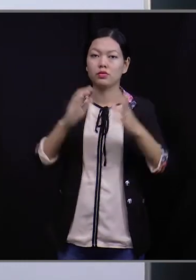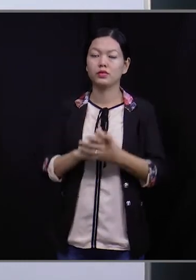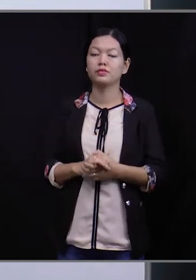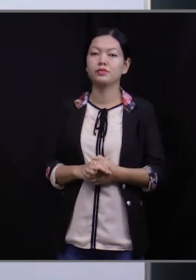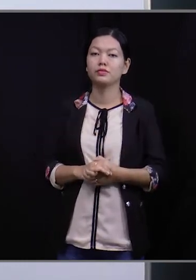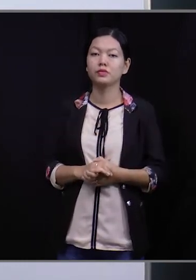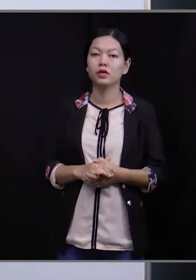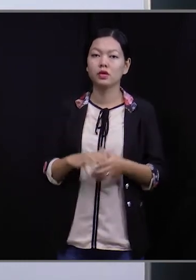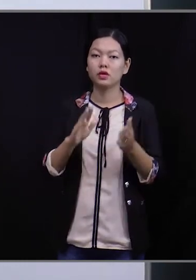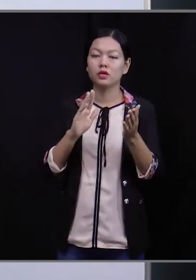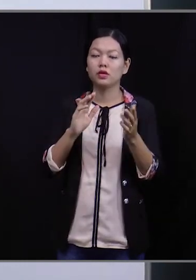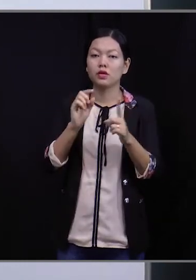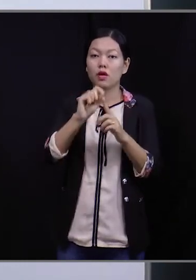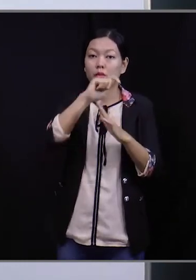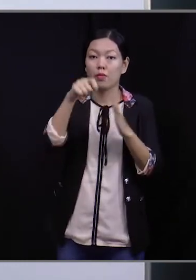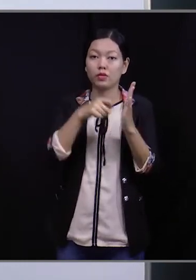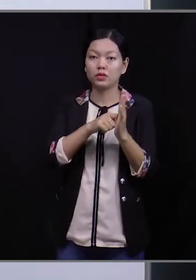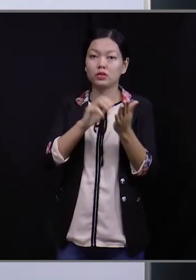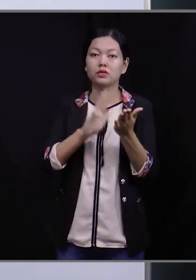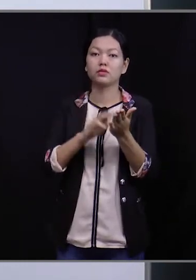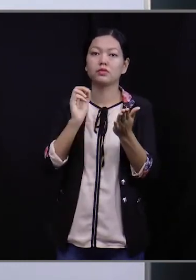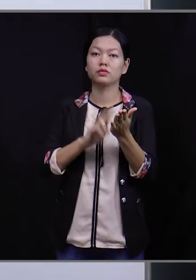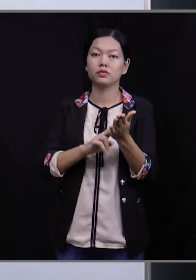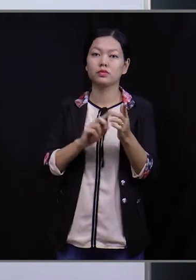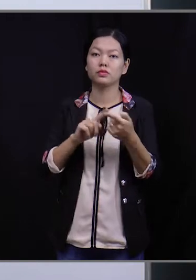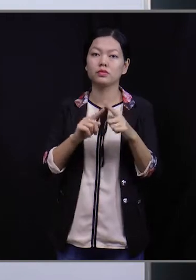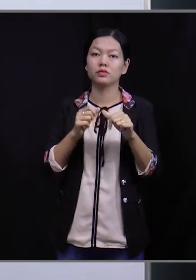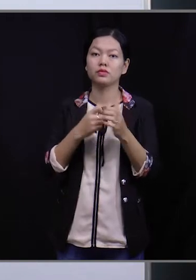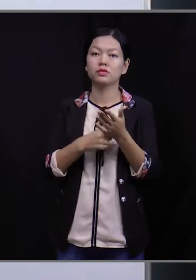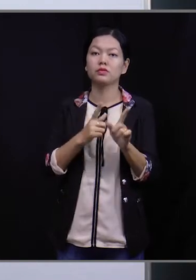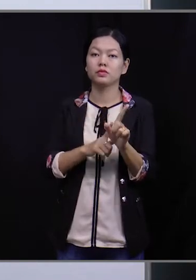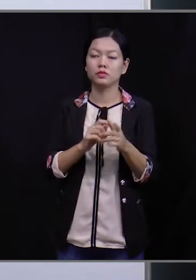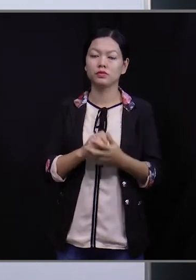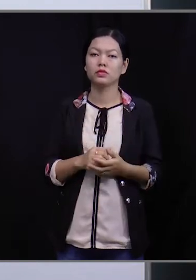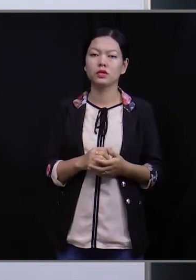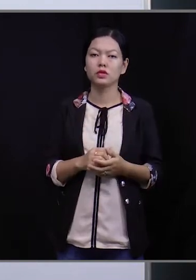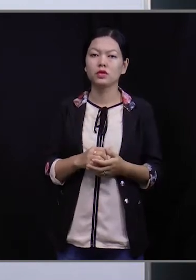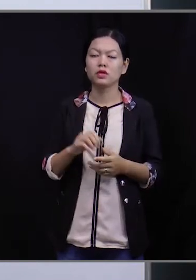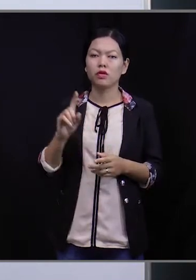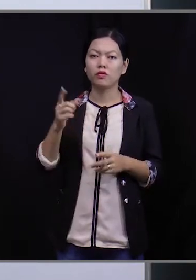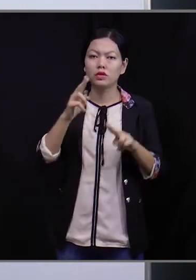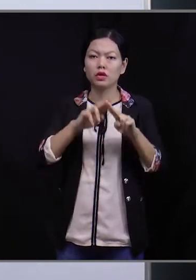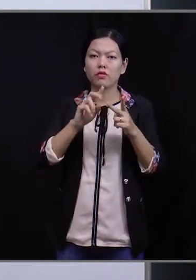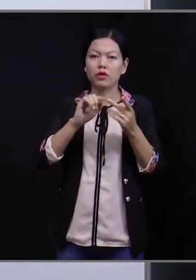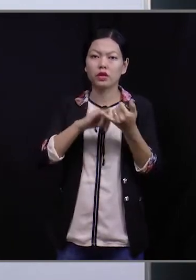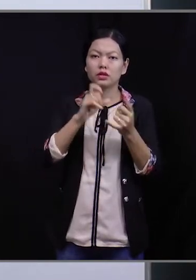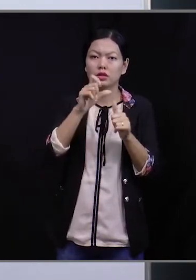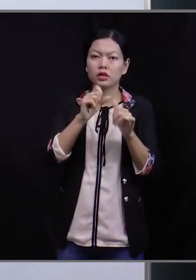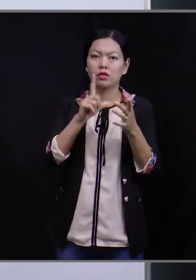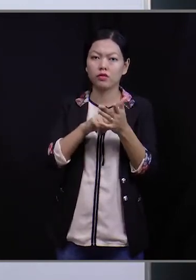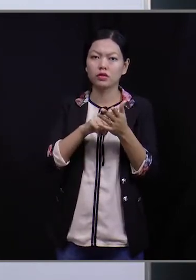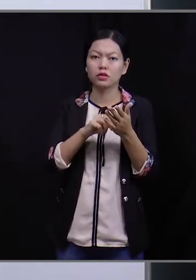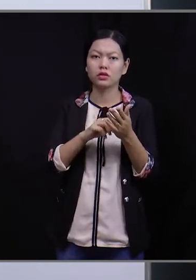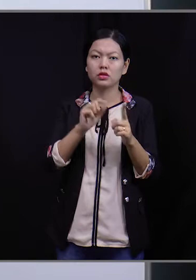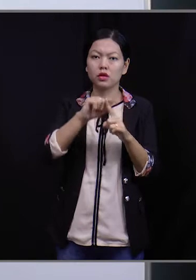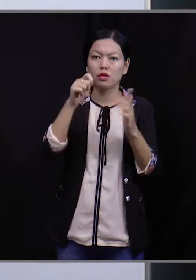chapter, monetary policy. They are in one way or the other way related. So you please try to listen carefully and